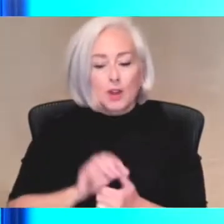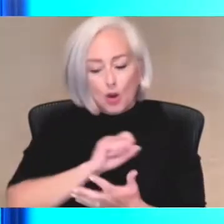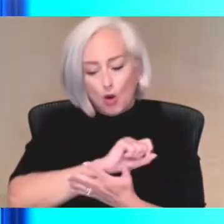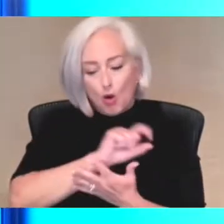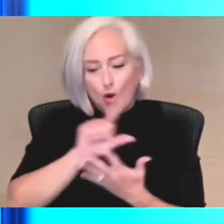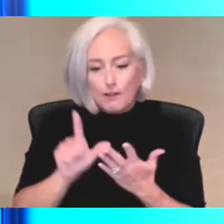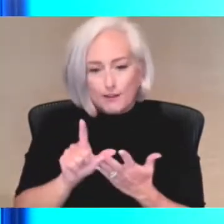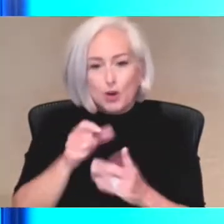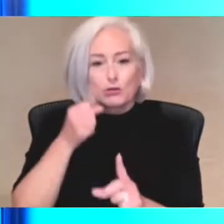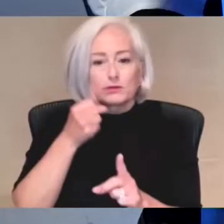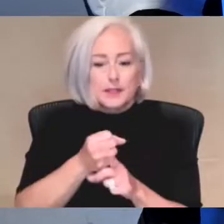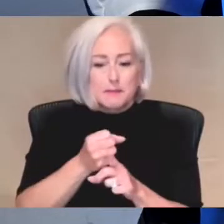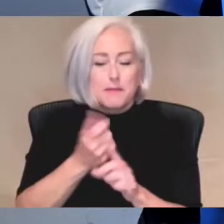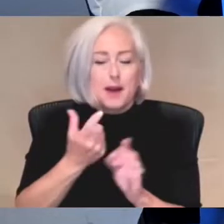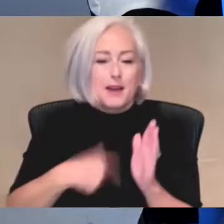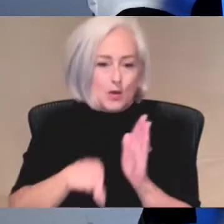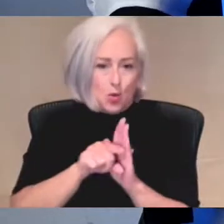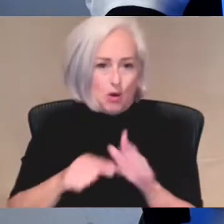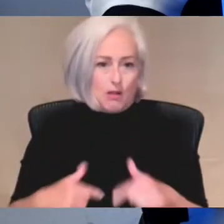life. Absolutely.